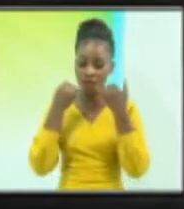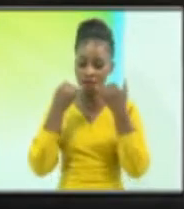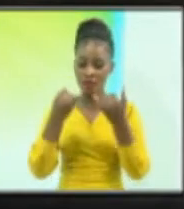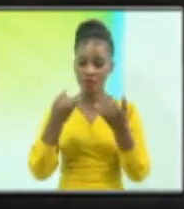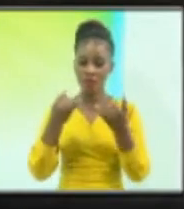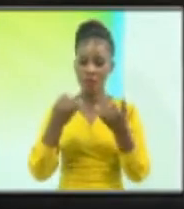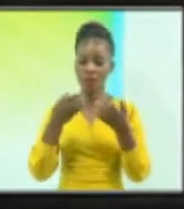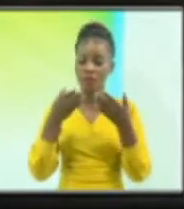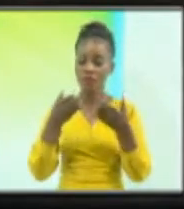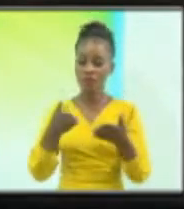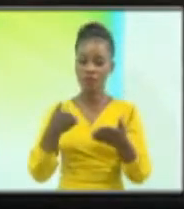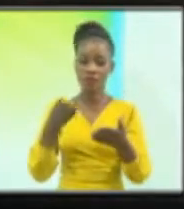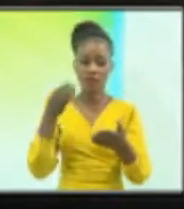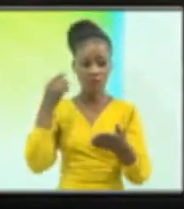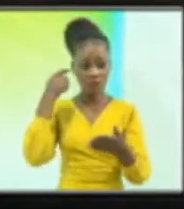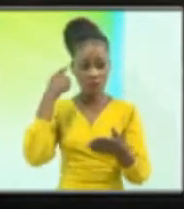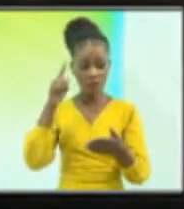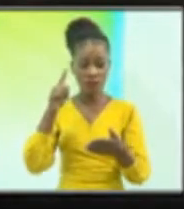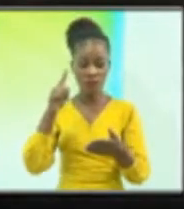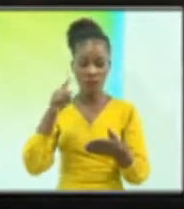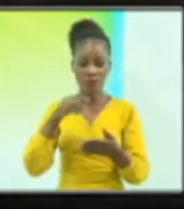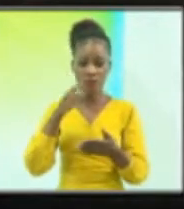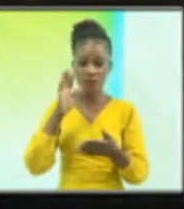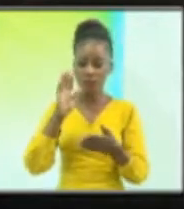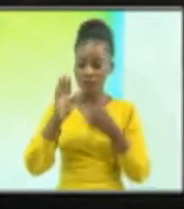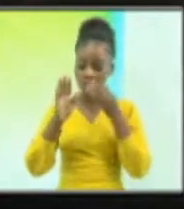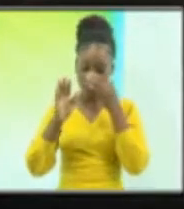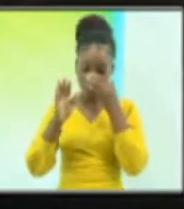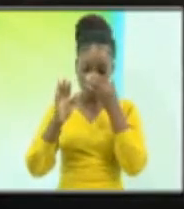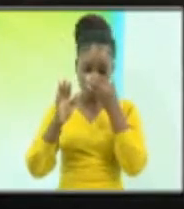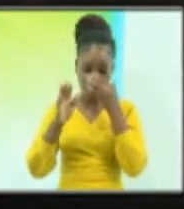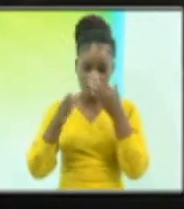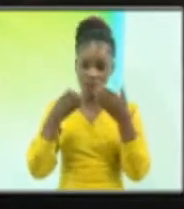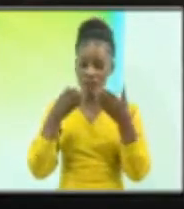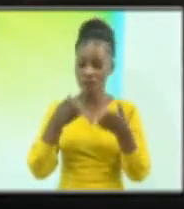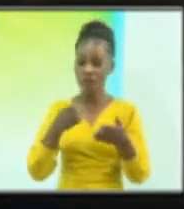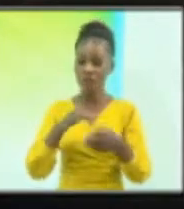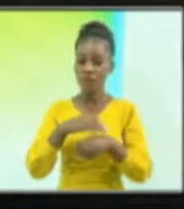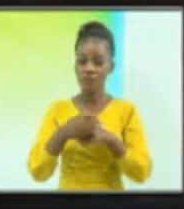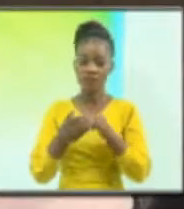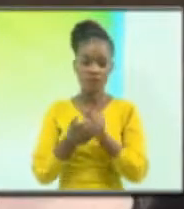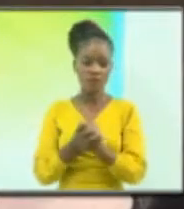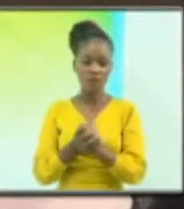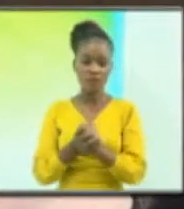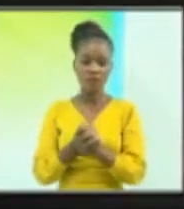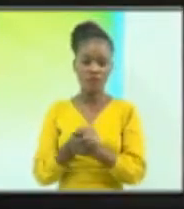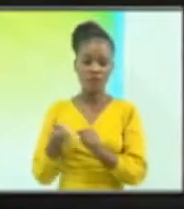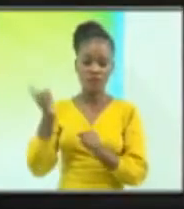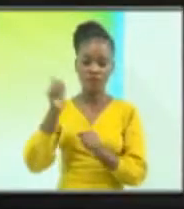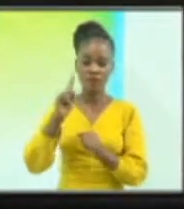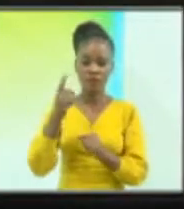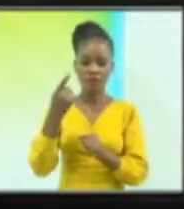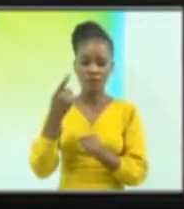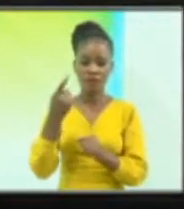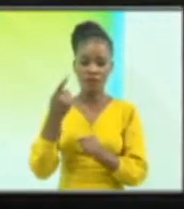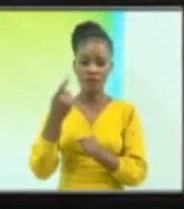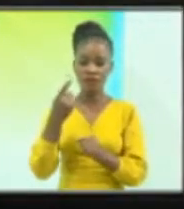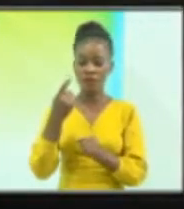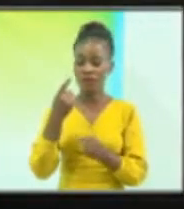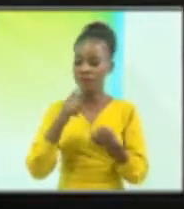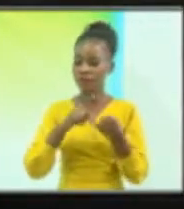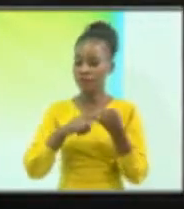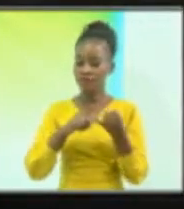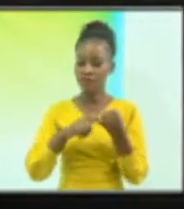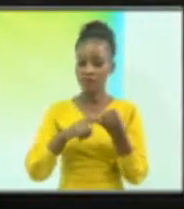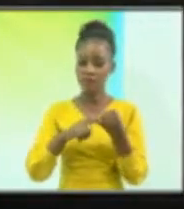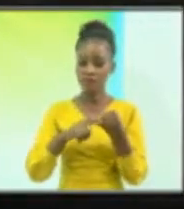This ministry is the real government. This ministry does lots of things. What are those? One,